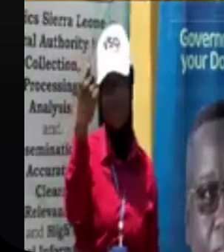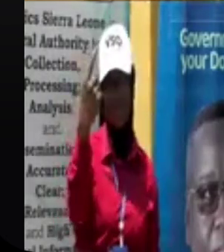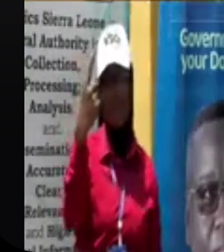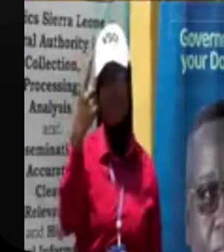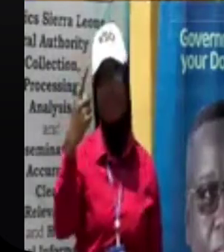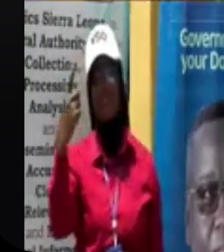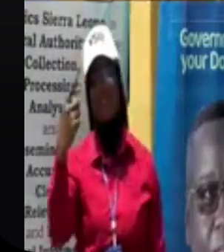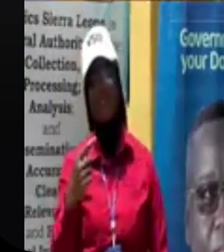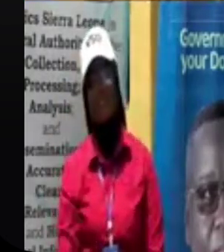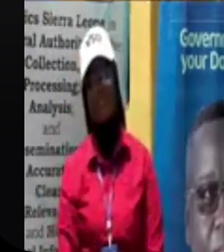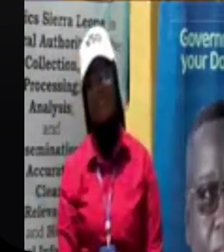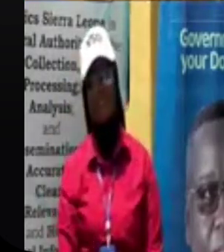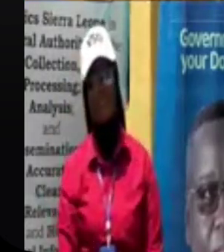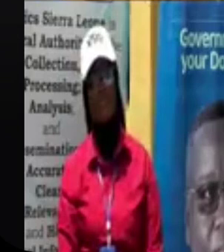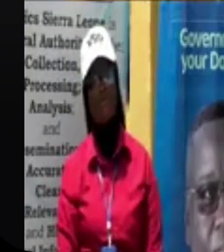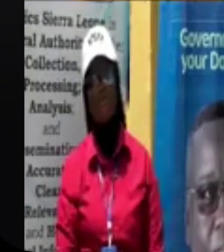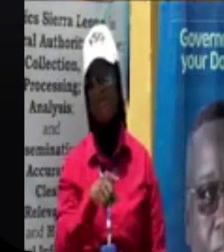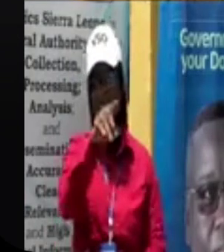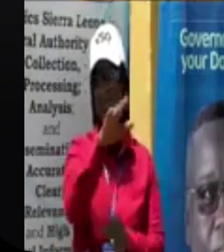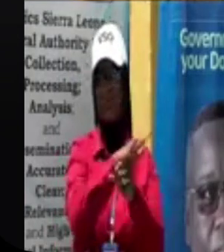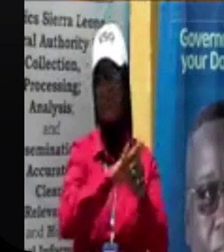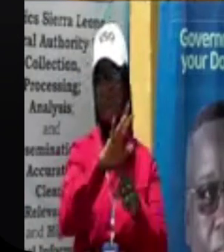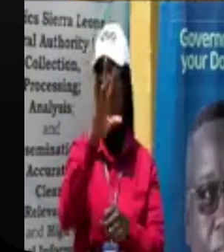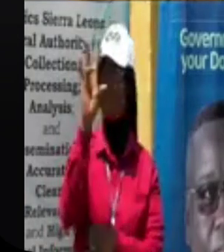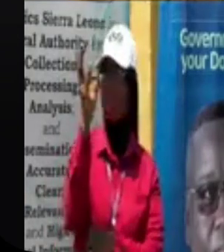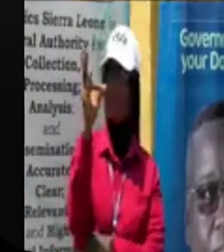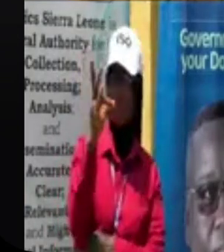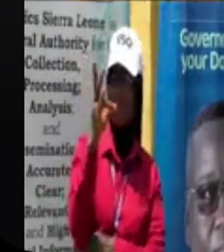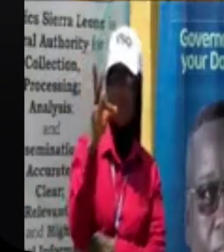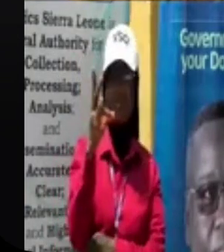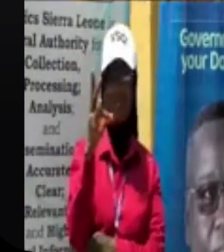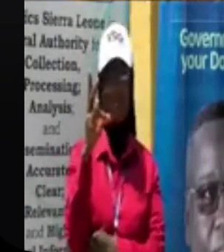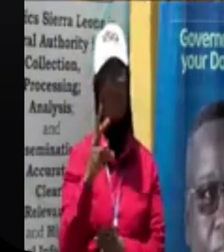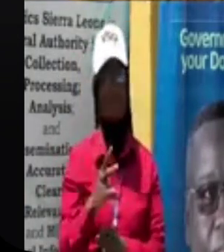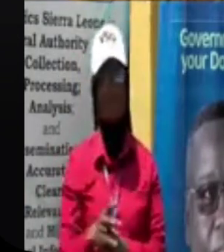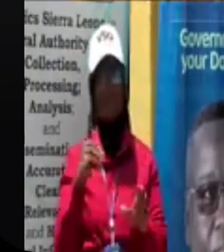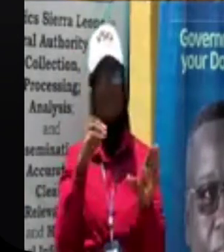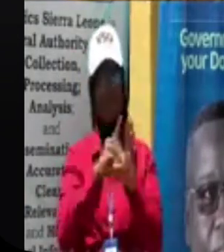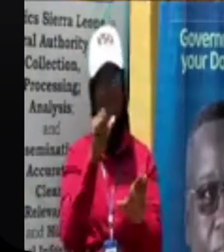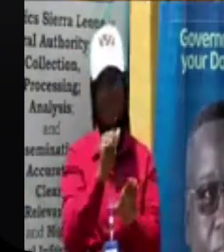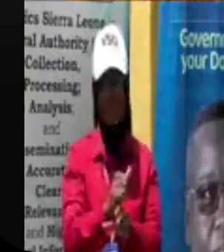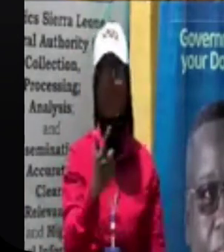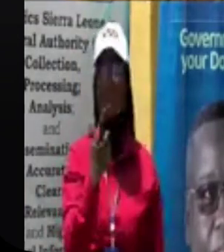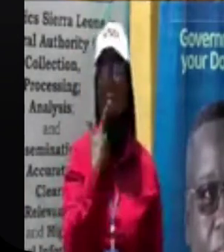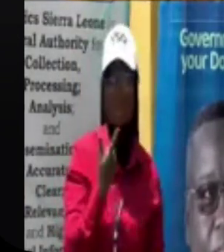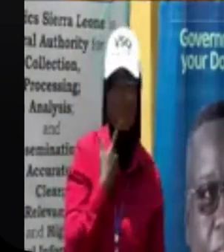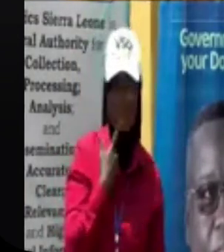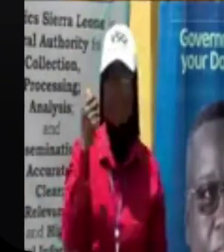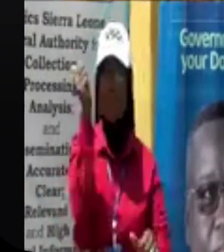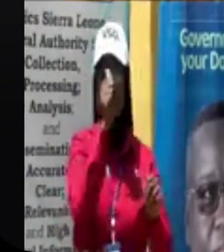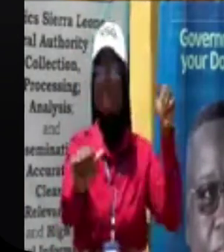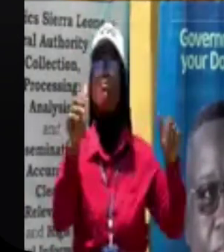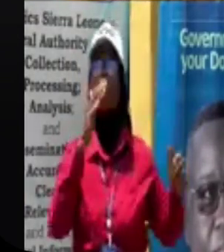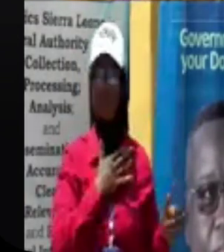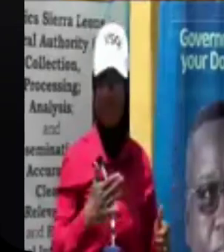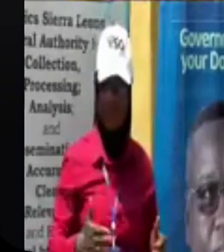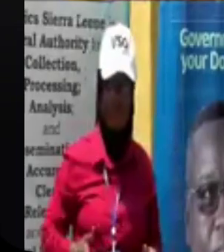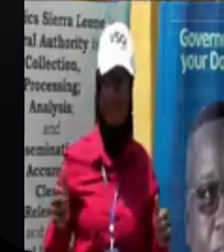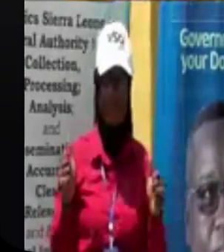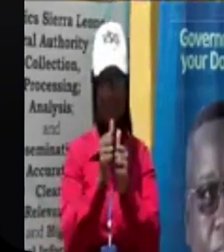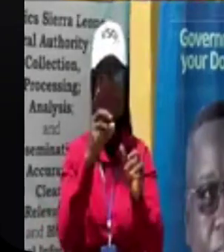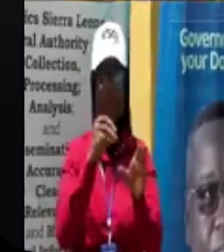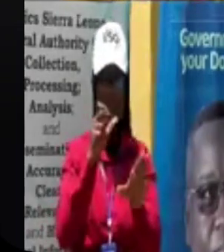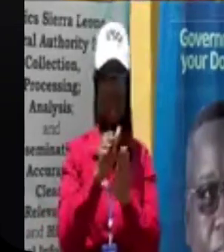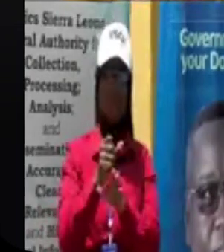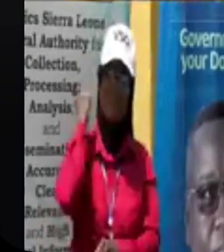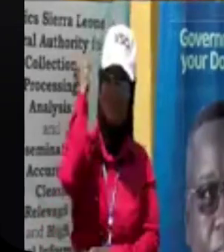part section 17, so the Disability Act say everybody with disability